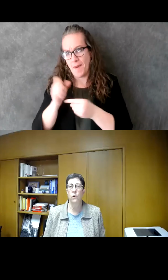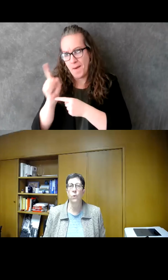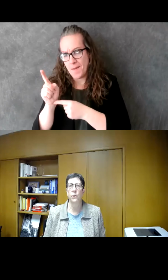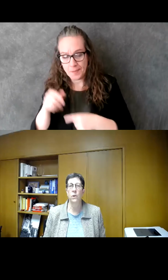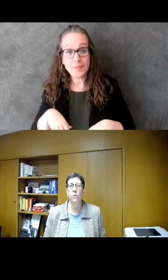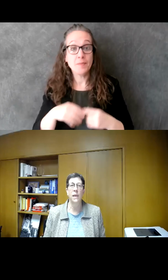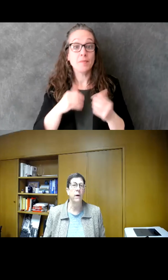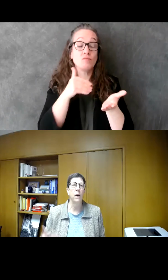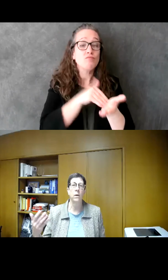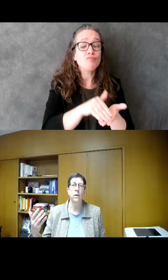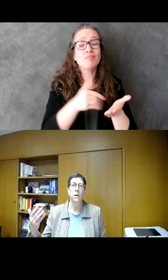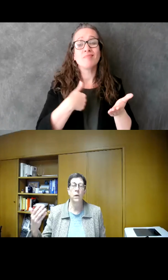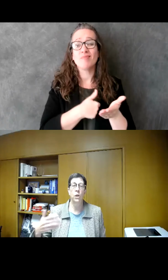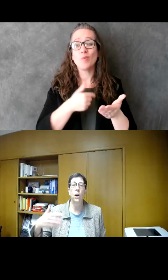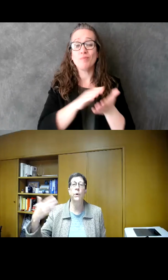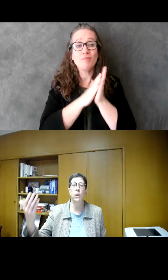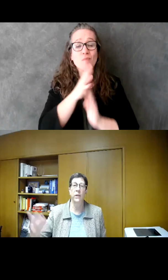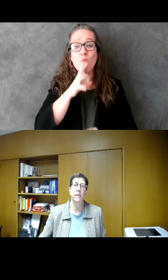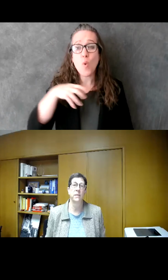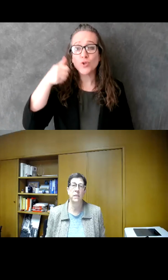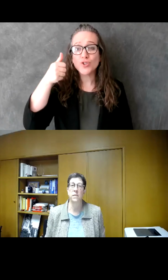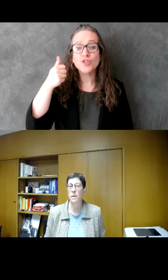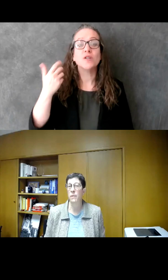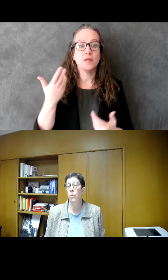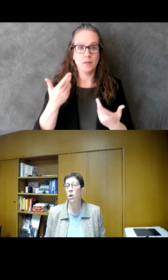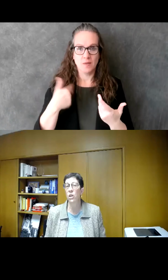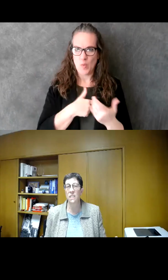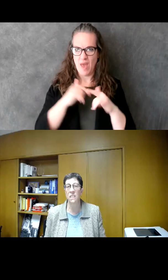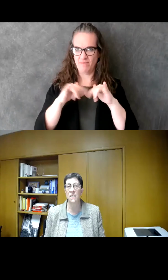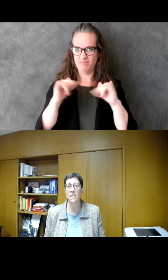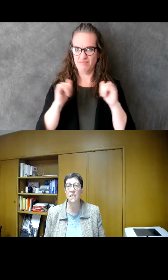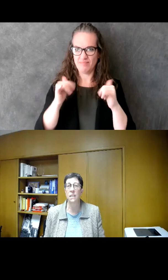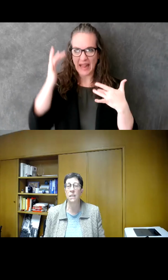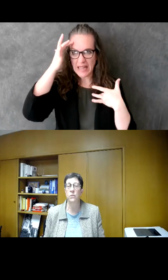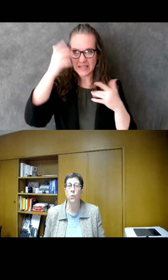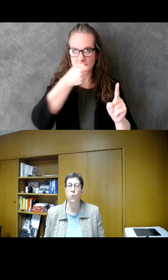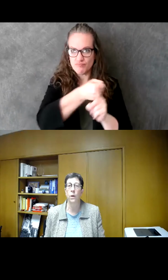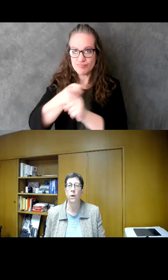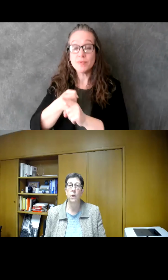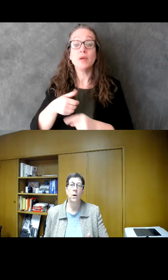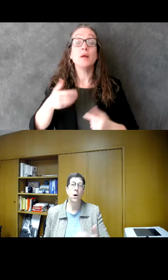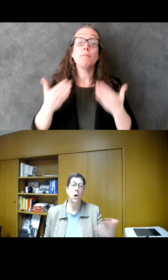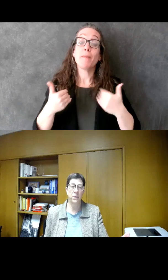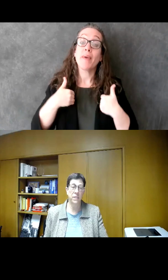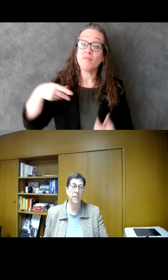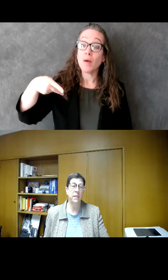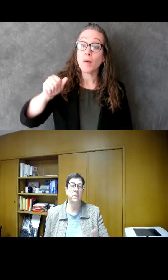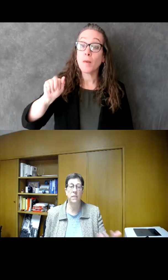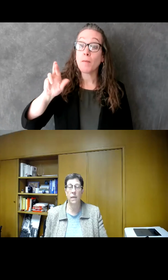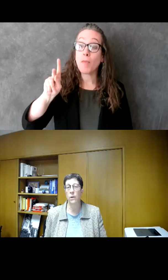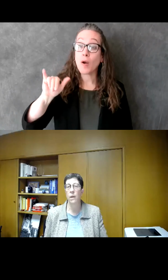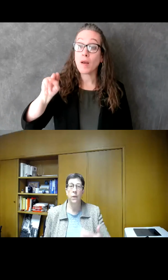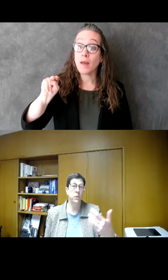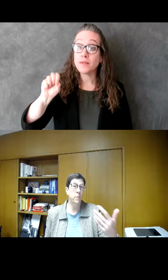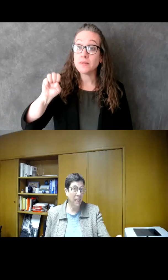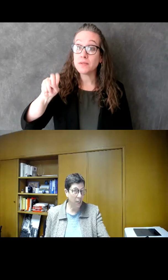we get older, we have other co-occurring illnesses, might be Parkinson's disease or heart disease,